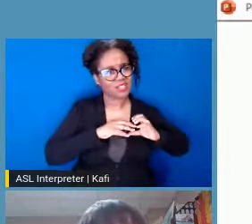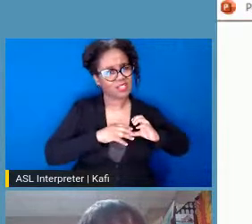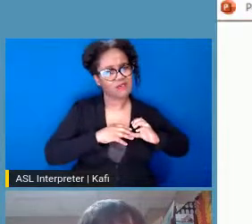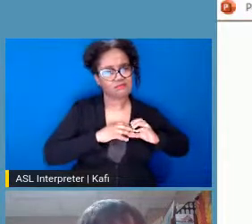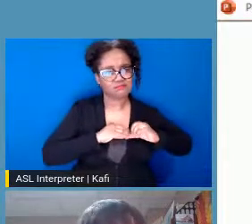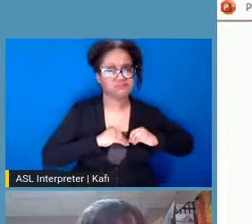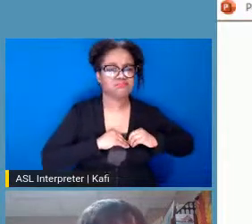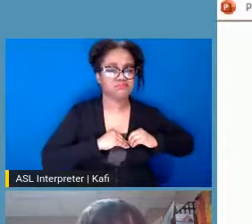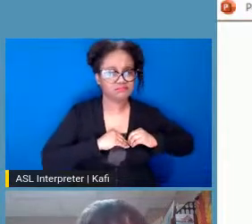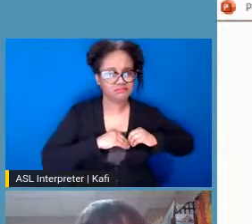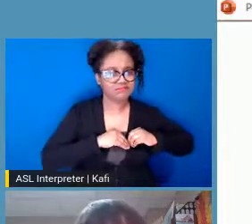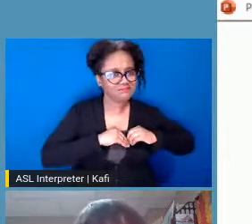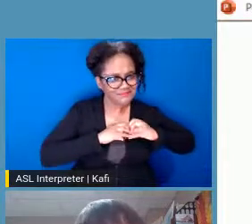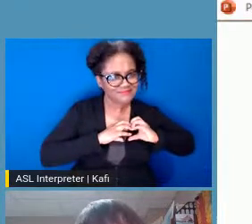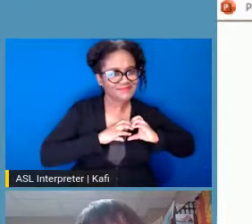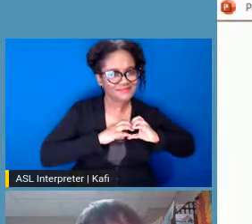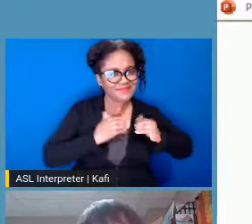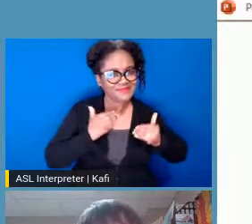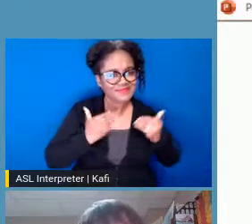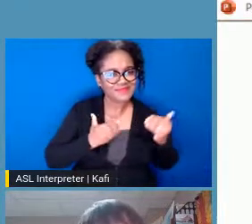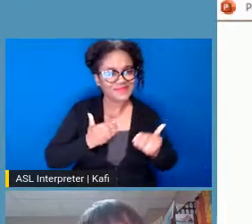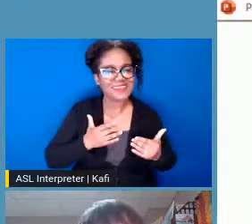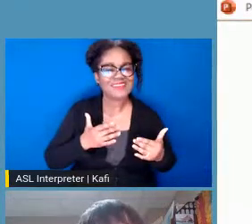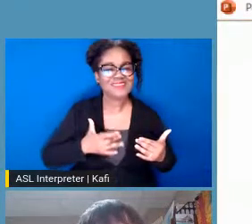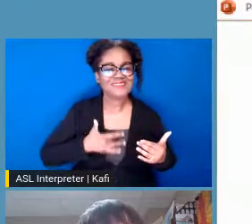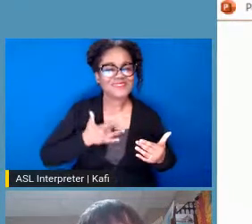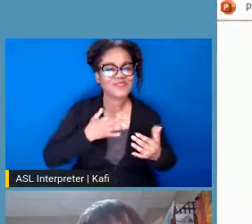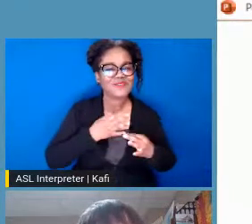Feel free to contact us. Definitely.